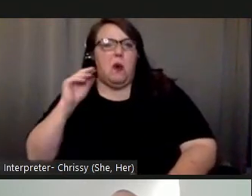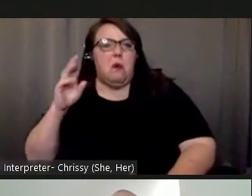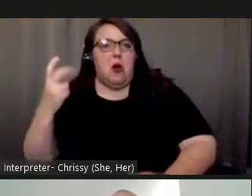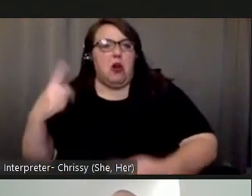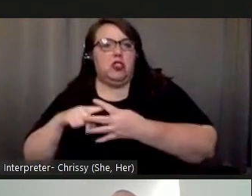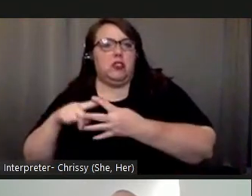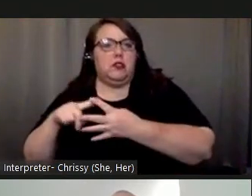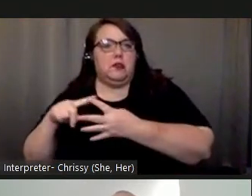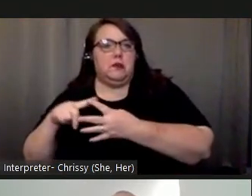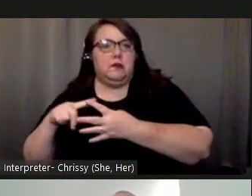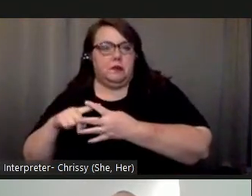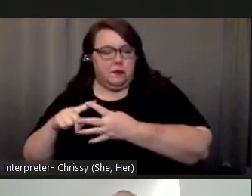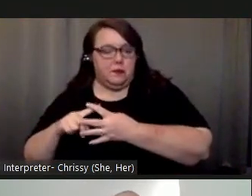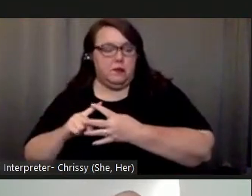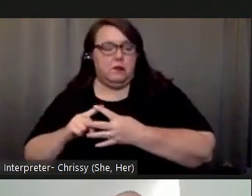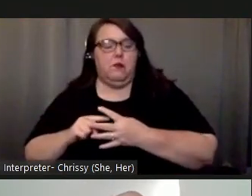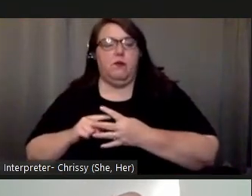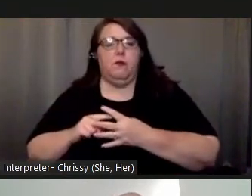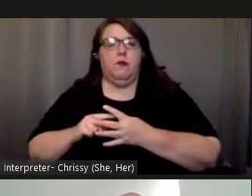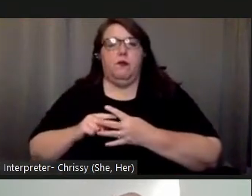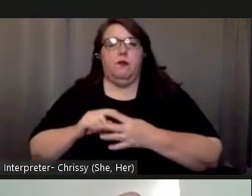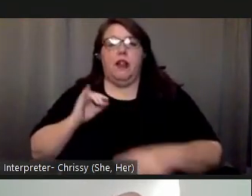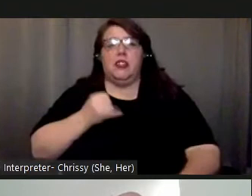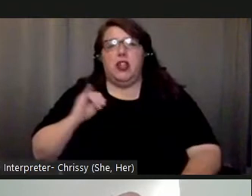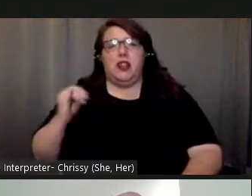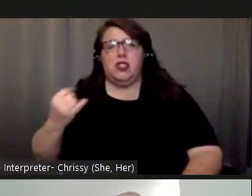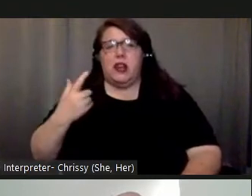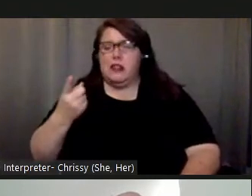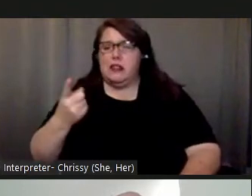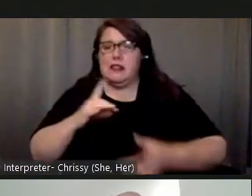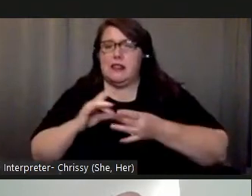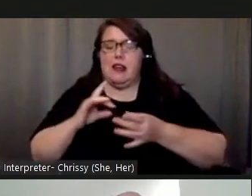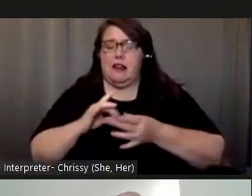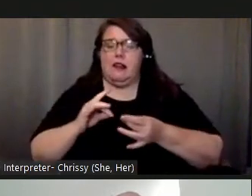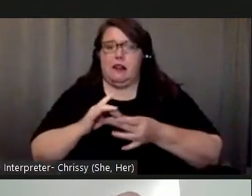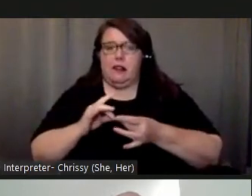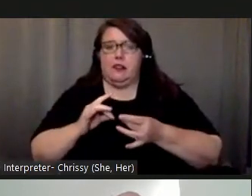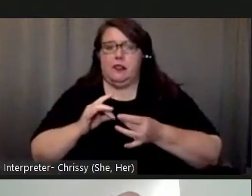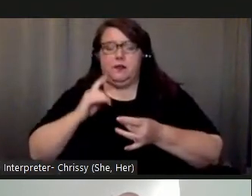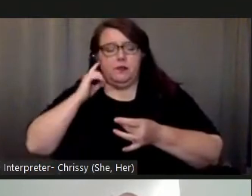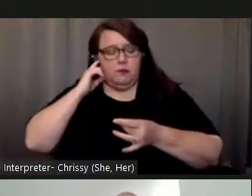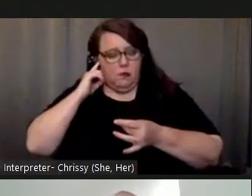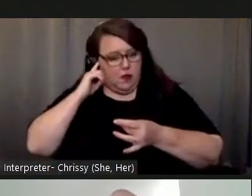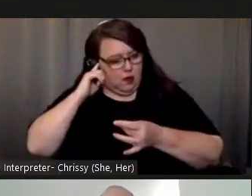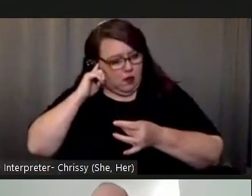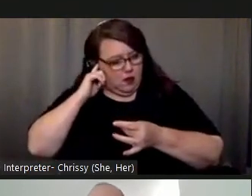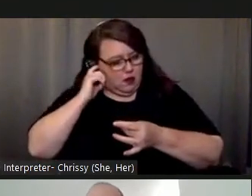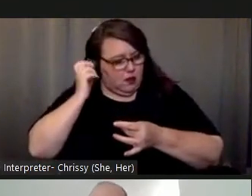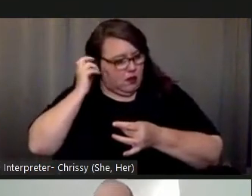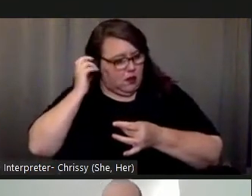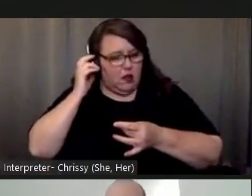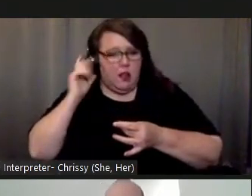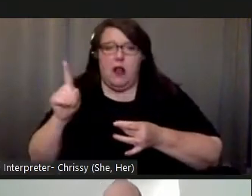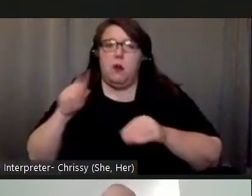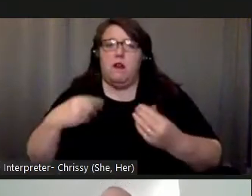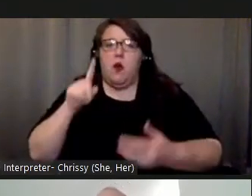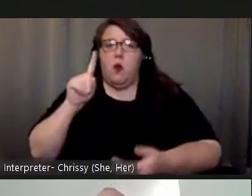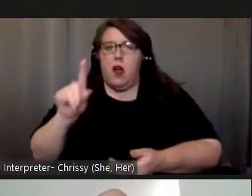March. And J&J has said that they will provide 100